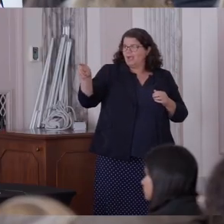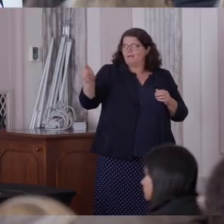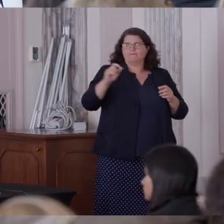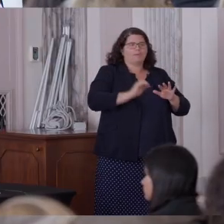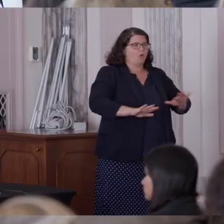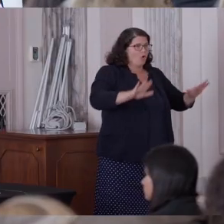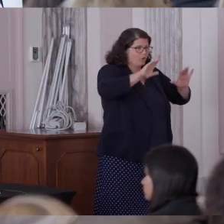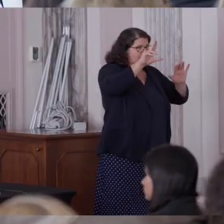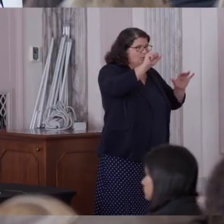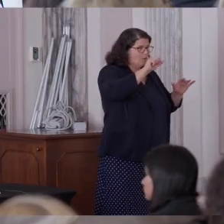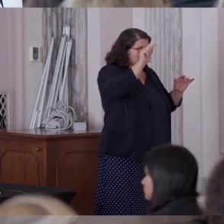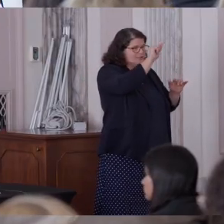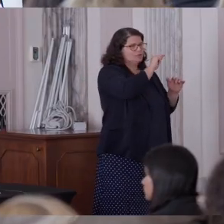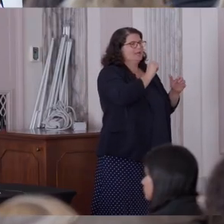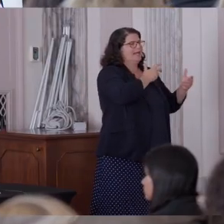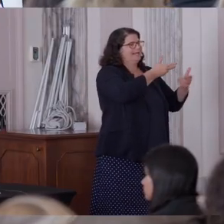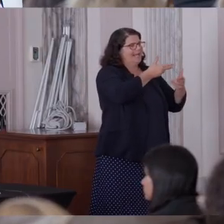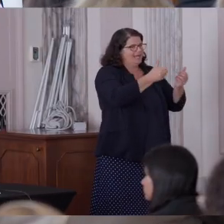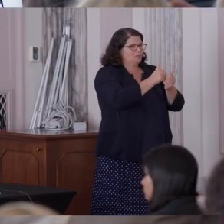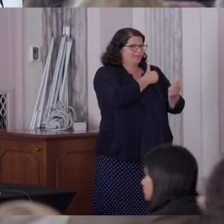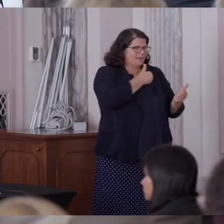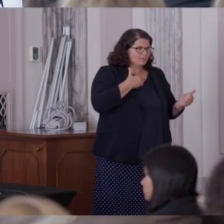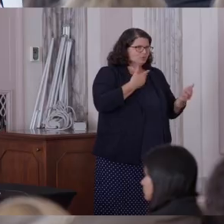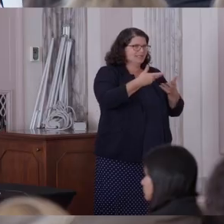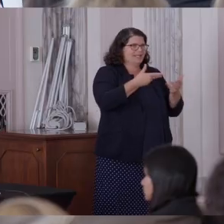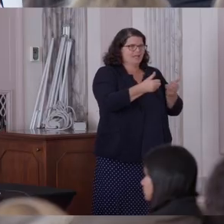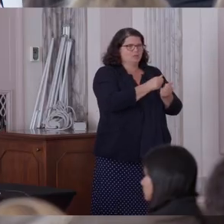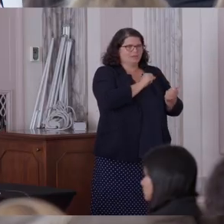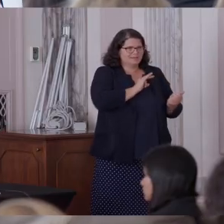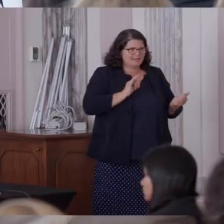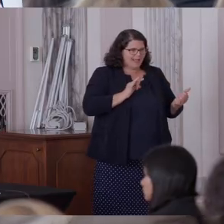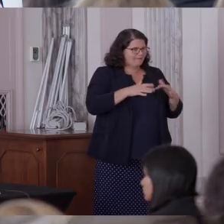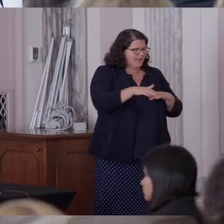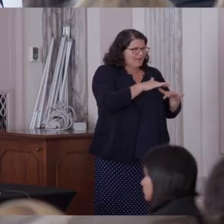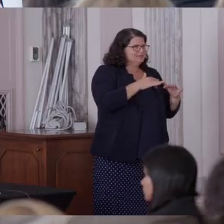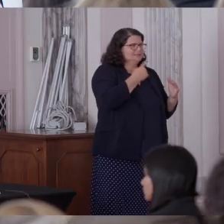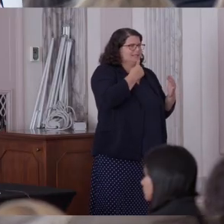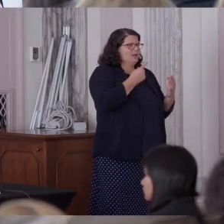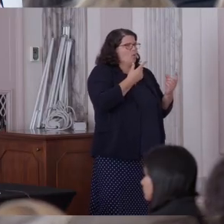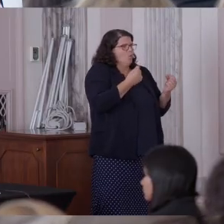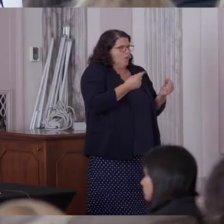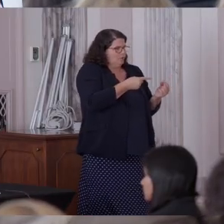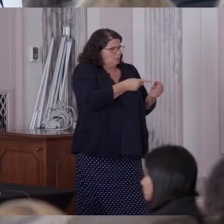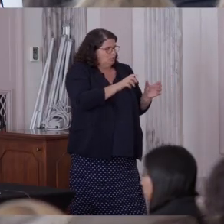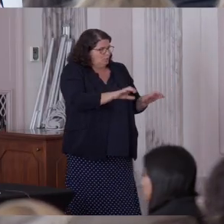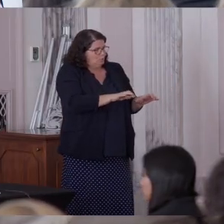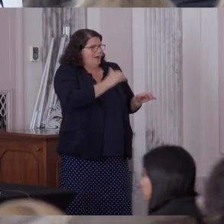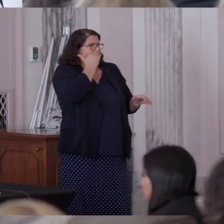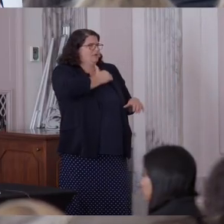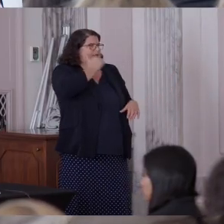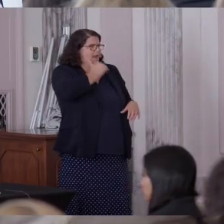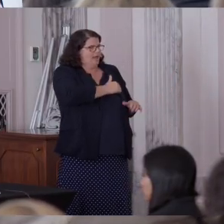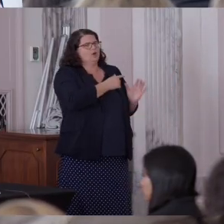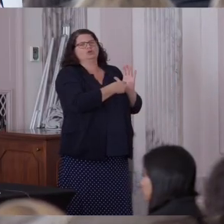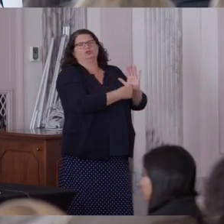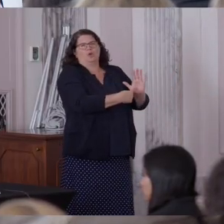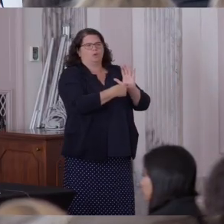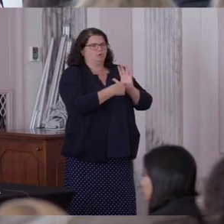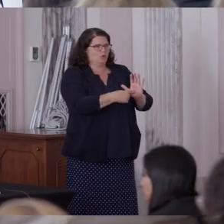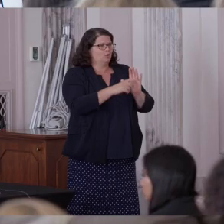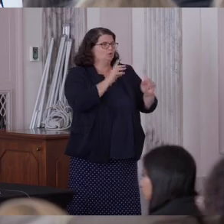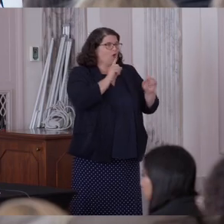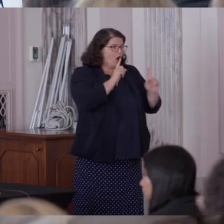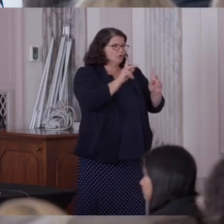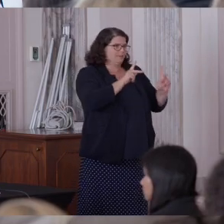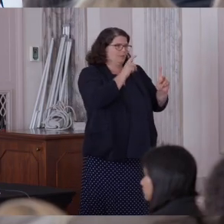country to be able to engage with their members, engage with staff like you, and show what they do every day. Talk to people who live in their